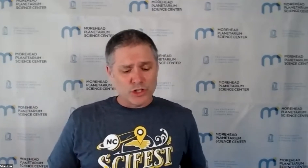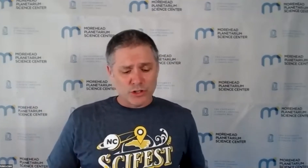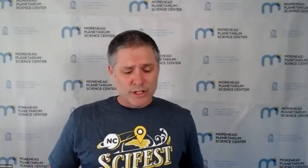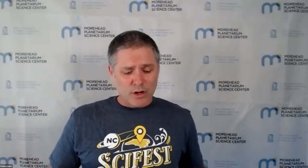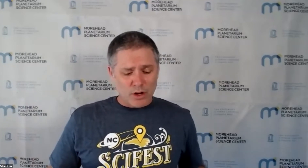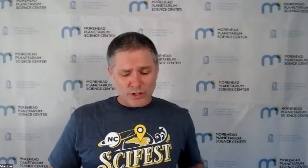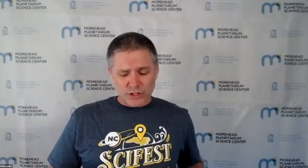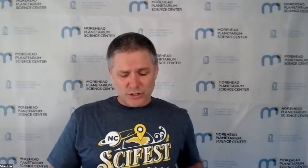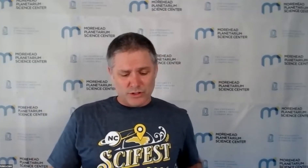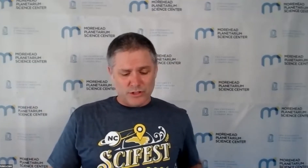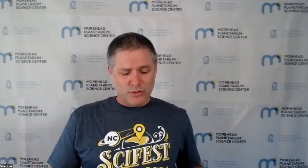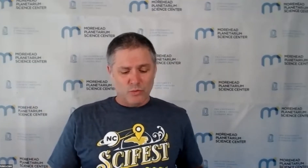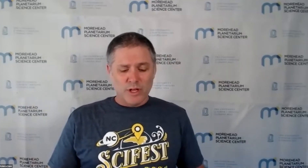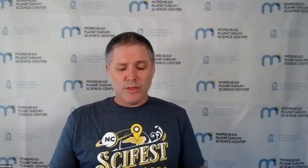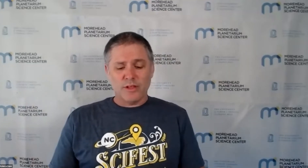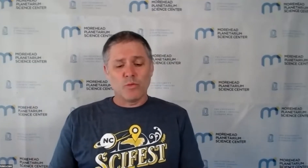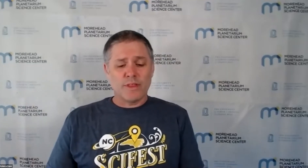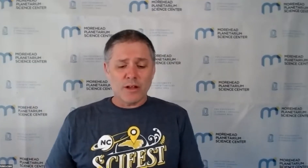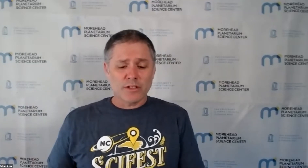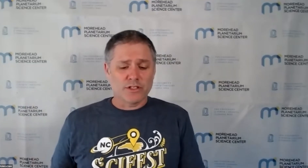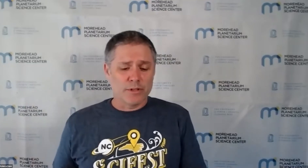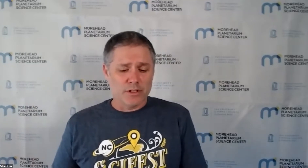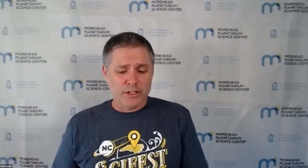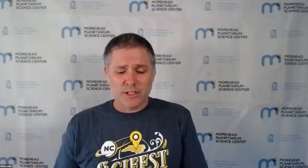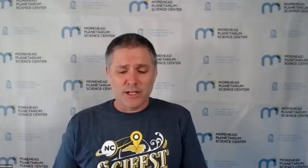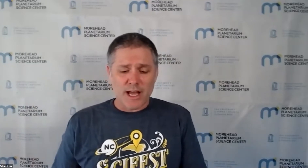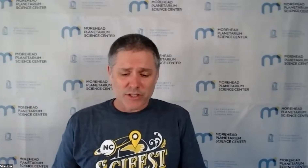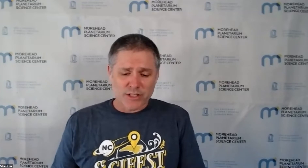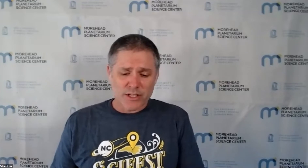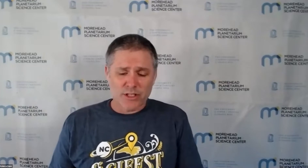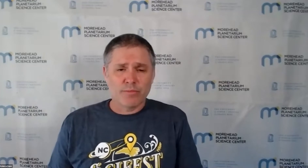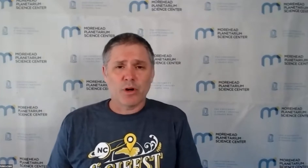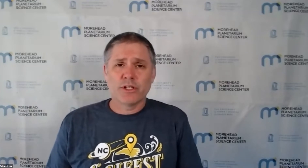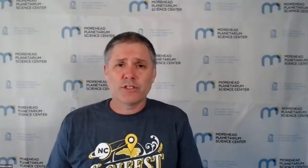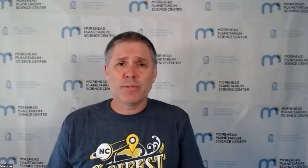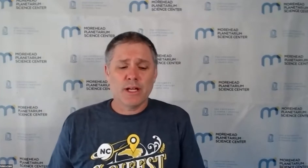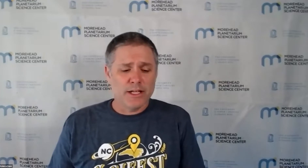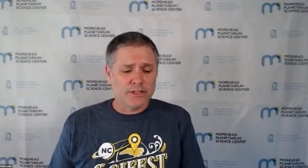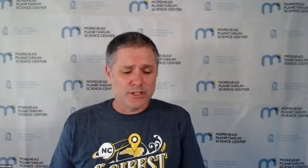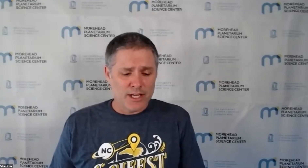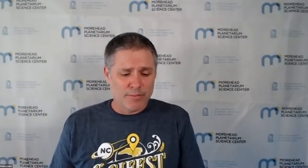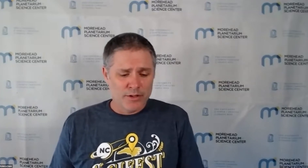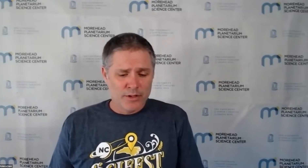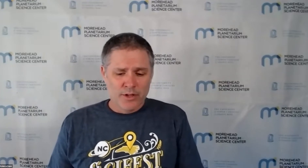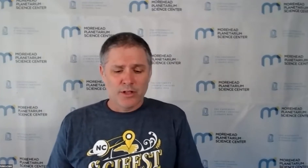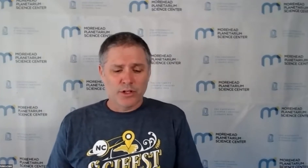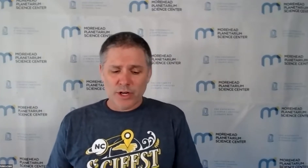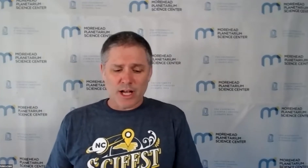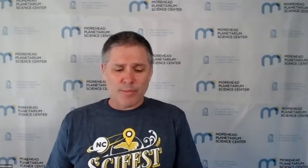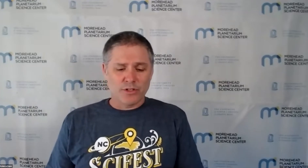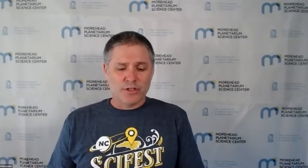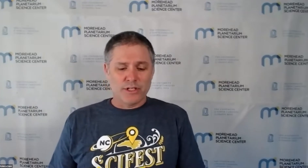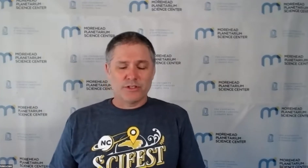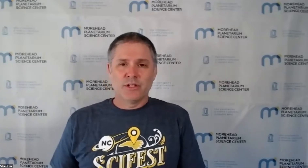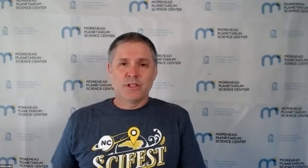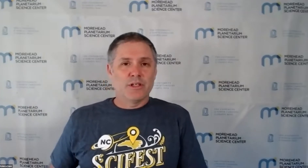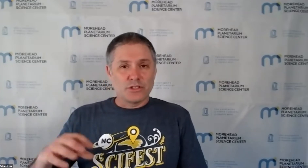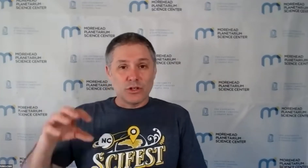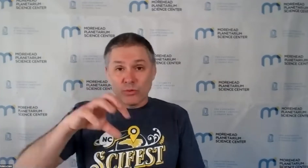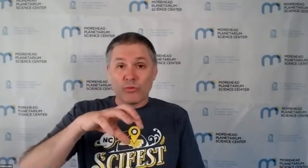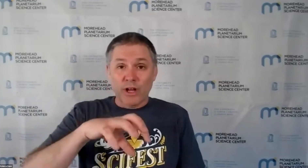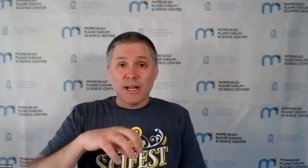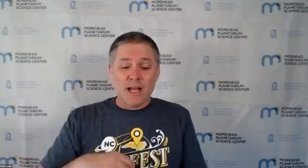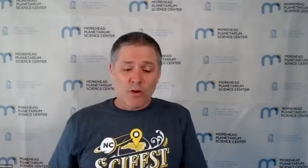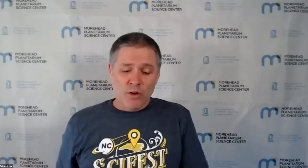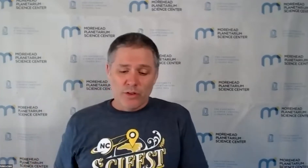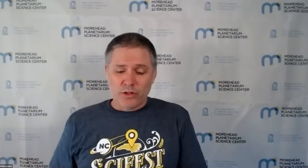on ensuring all children with and without disabilities can access and participate in STEM learning opportunities. And